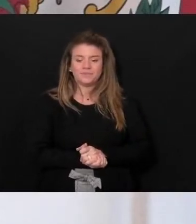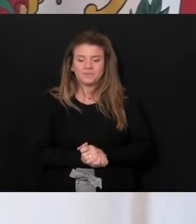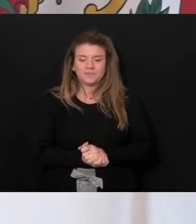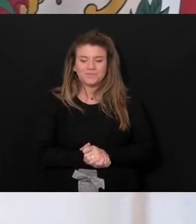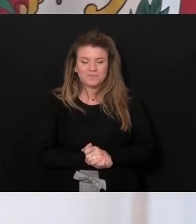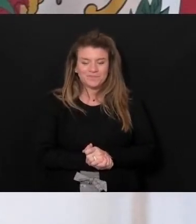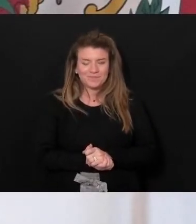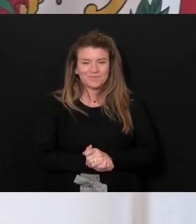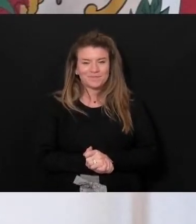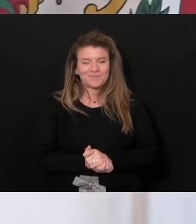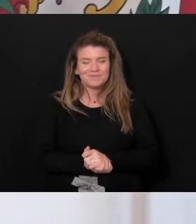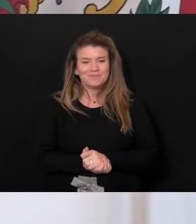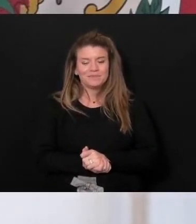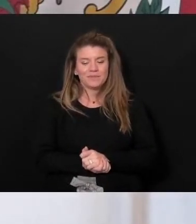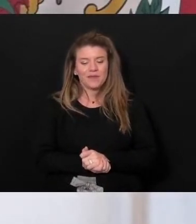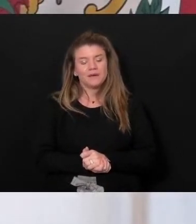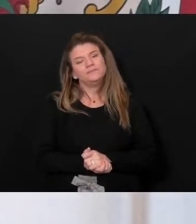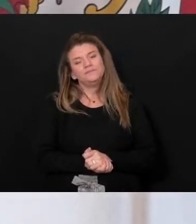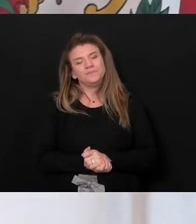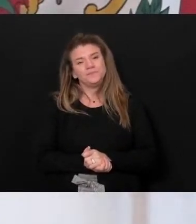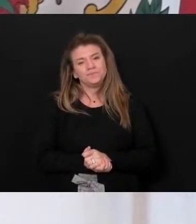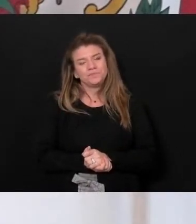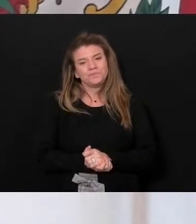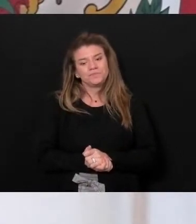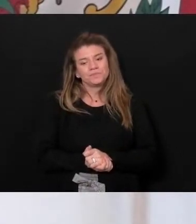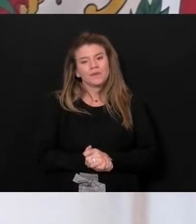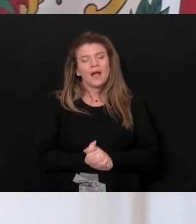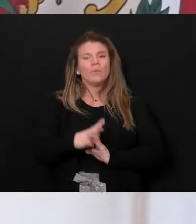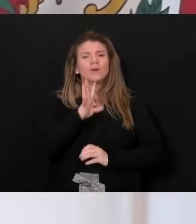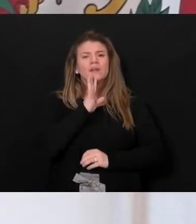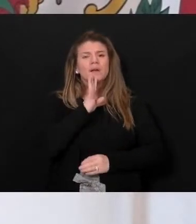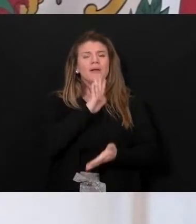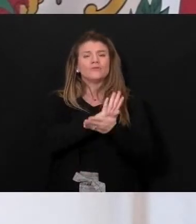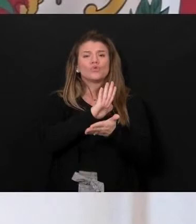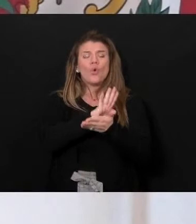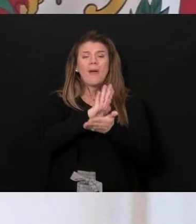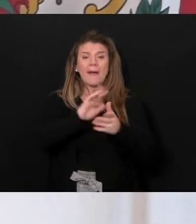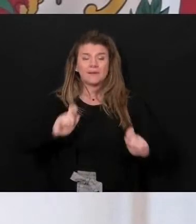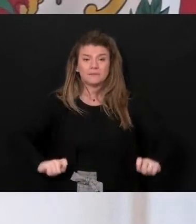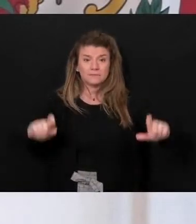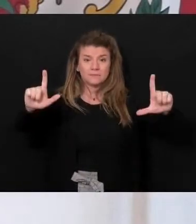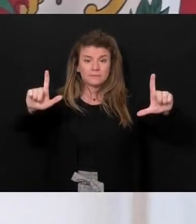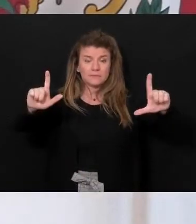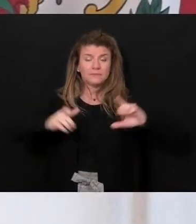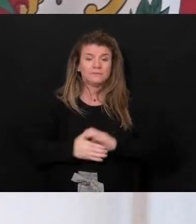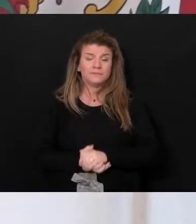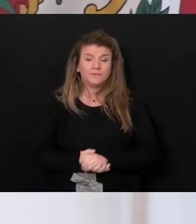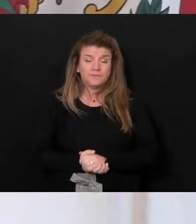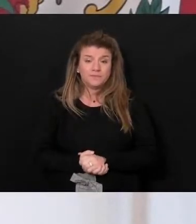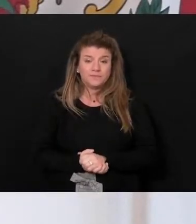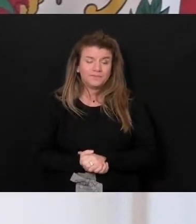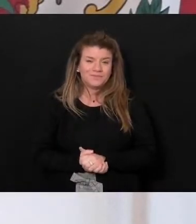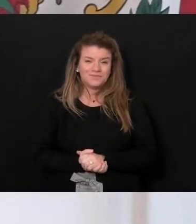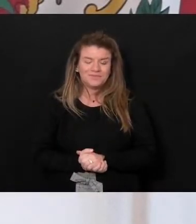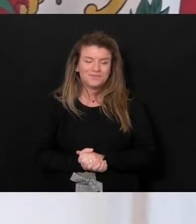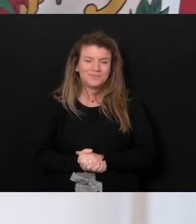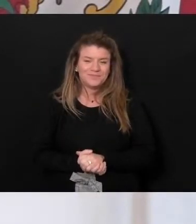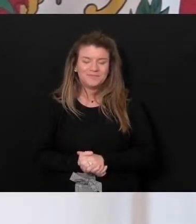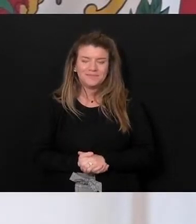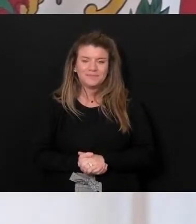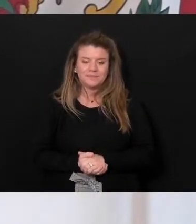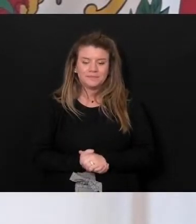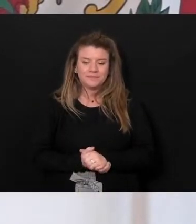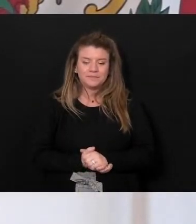want to talk to you just a second about the school map. If we could pull that up just one second, Jordan.